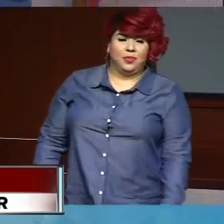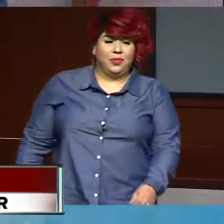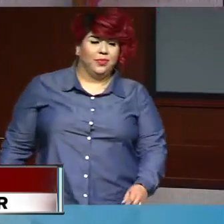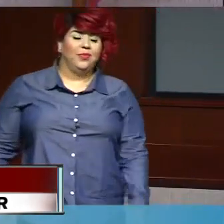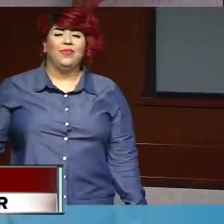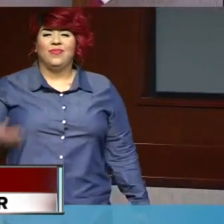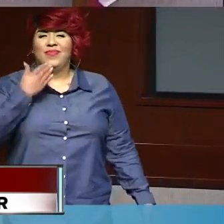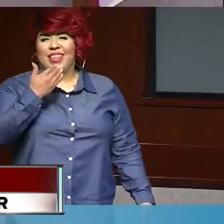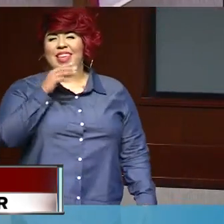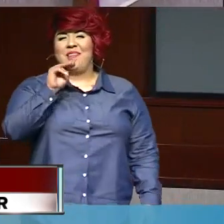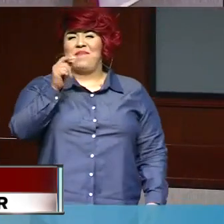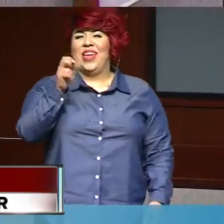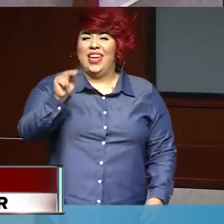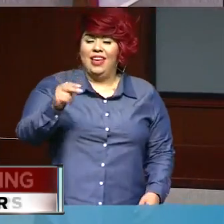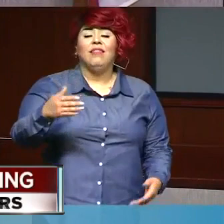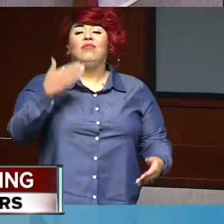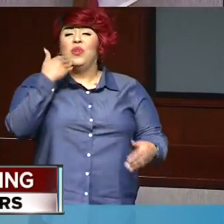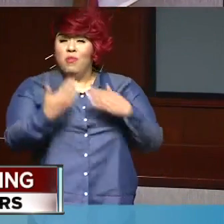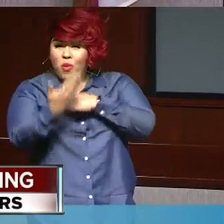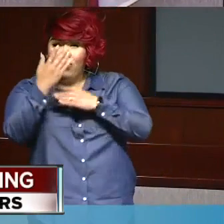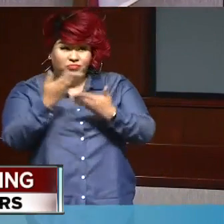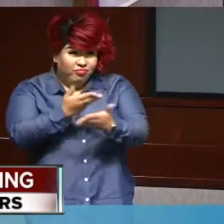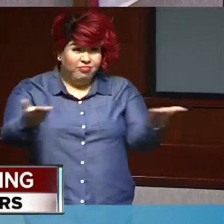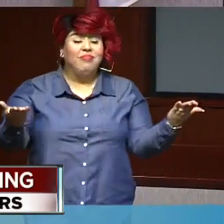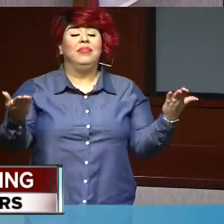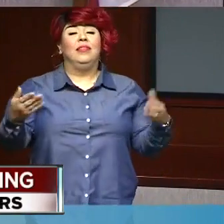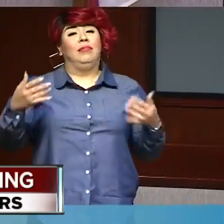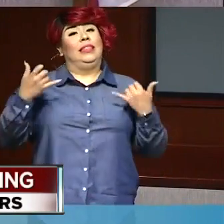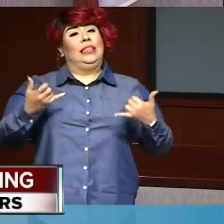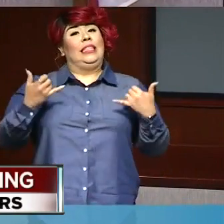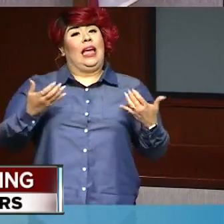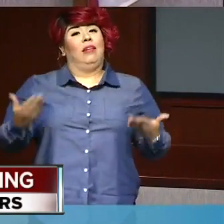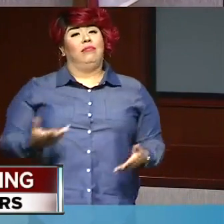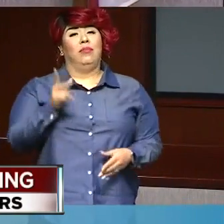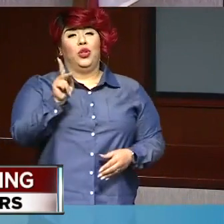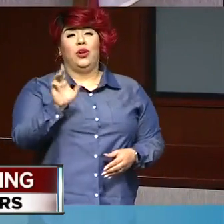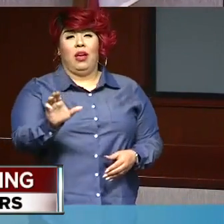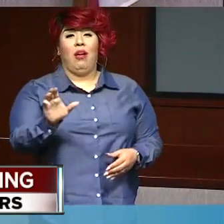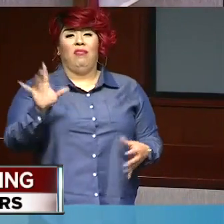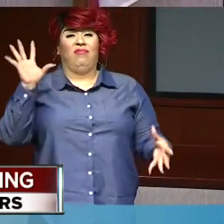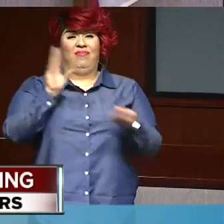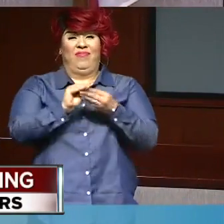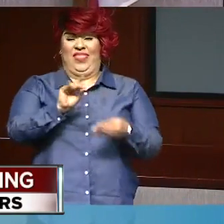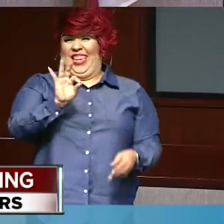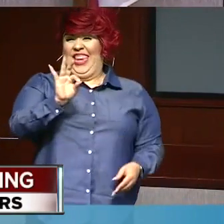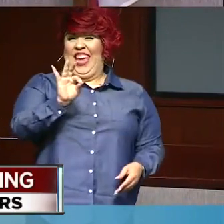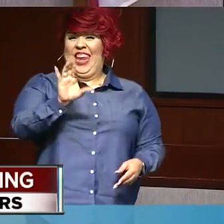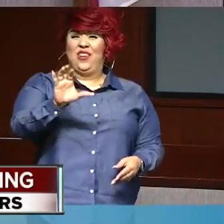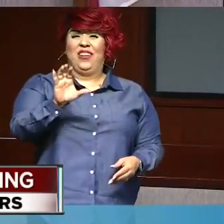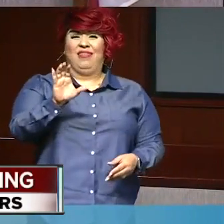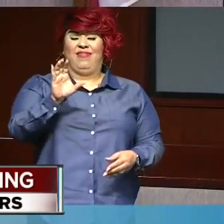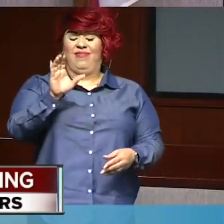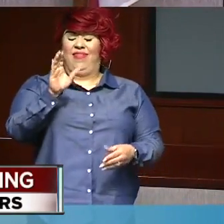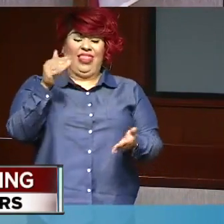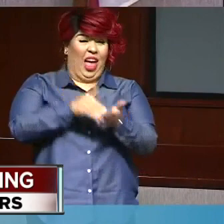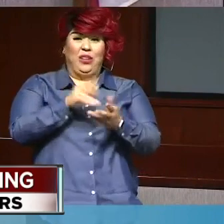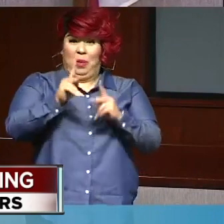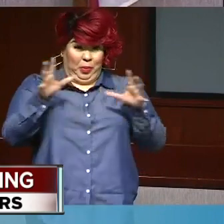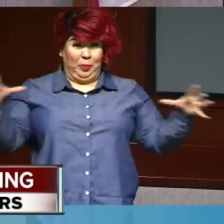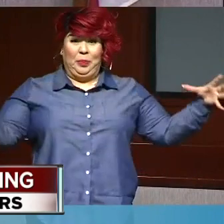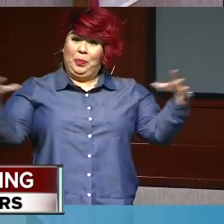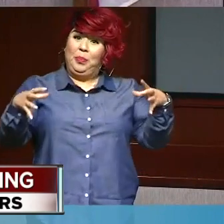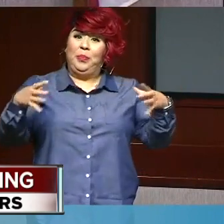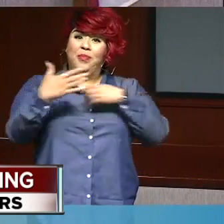Thanks, Megan. Hello, good morning, everybody. Today in Kern County, the population 900,000 plus. The